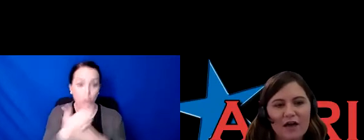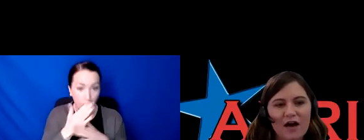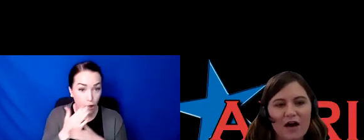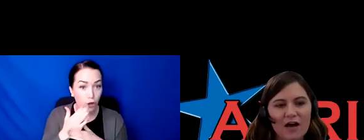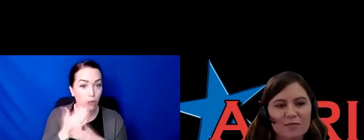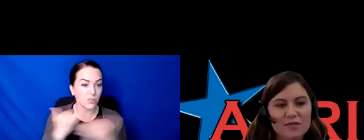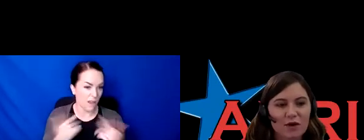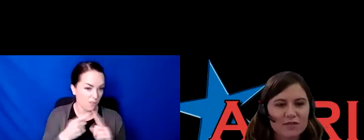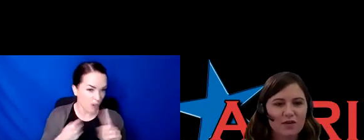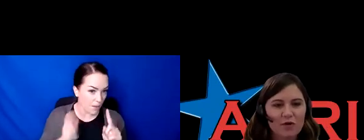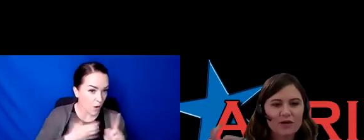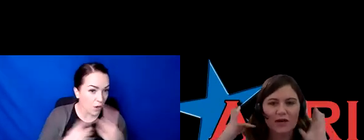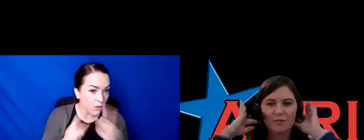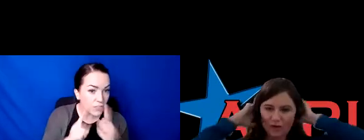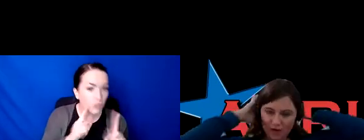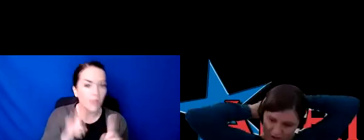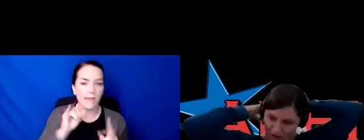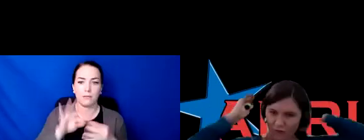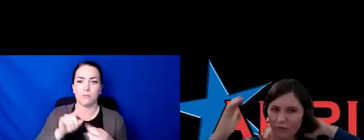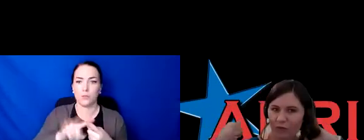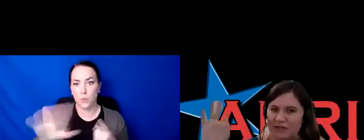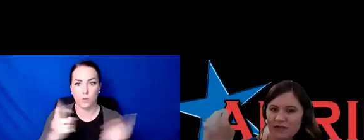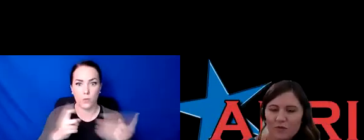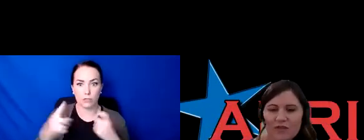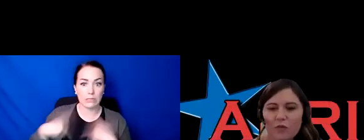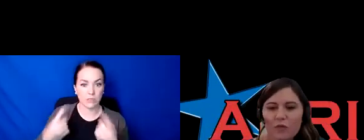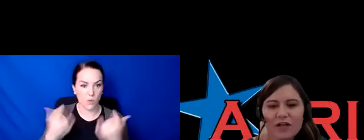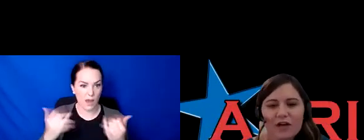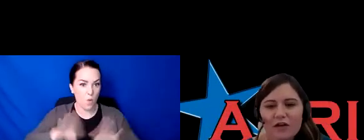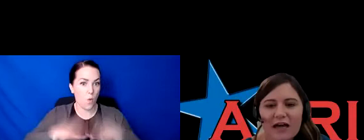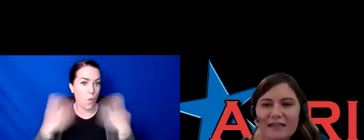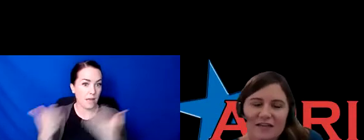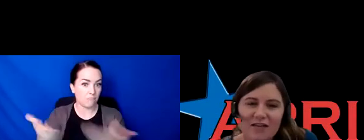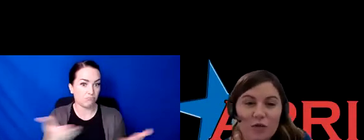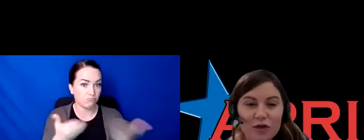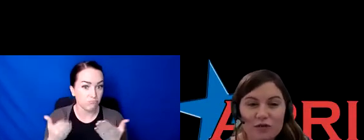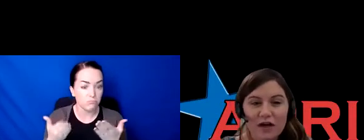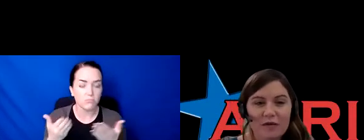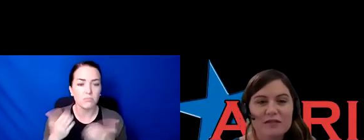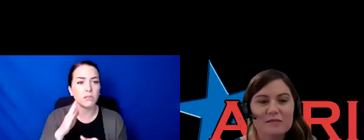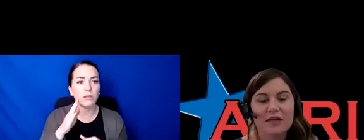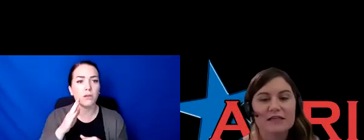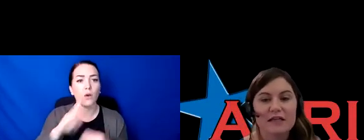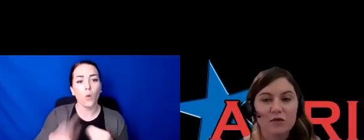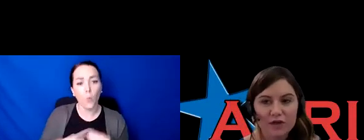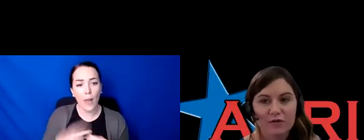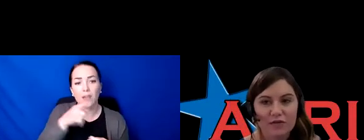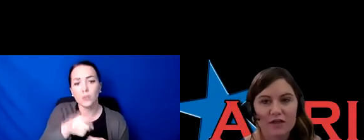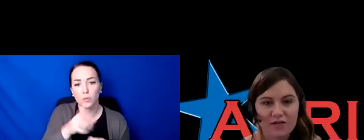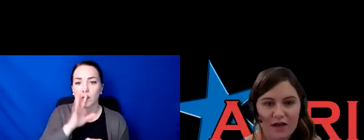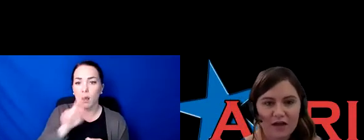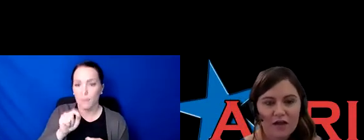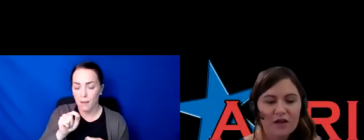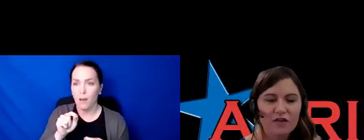had. So I'm just going to open it up. Let's start with, what do y'all identify, like when you're talking about disability identity, what do you